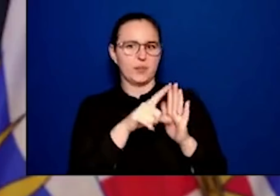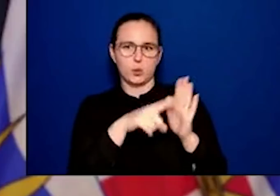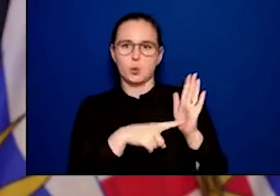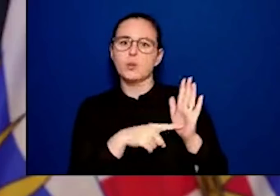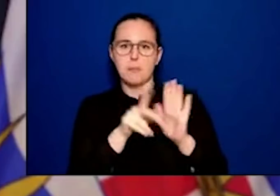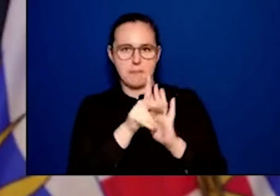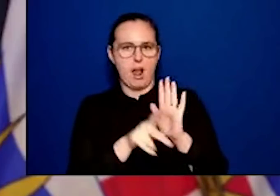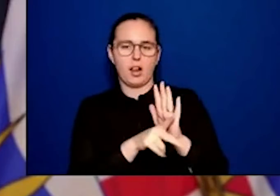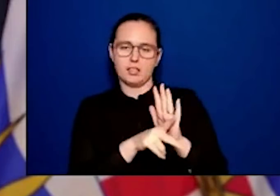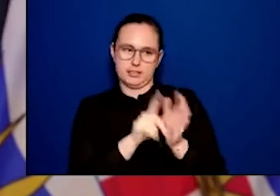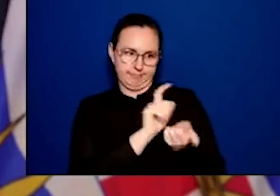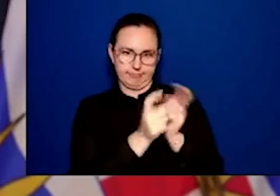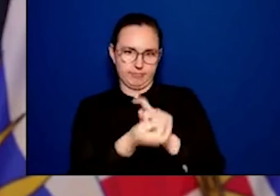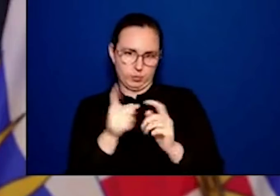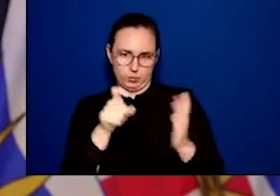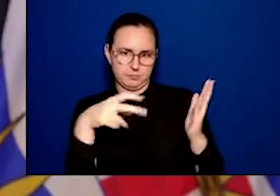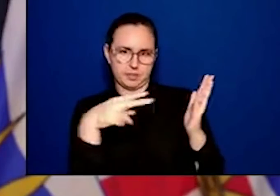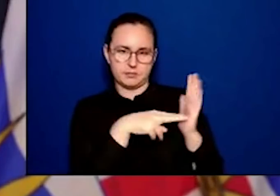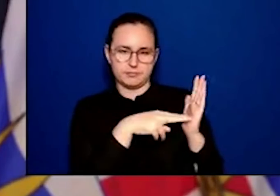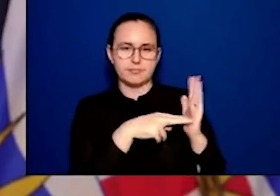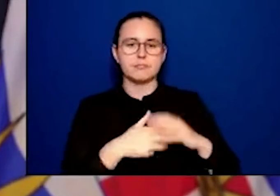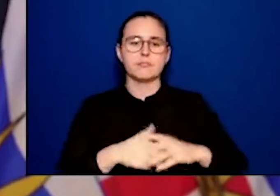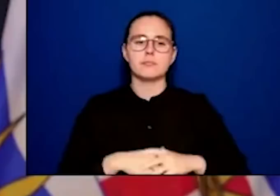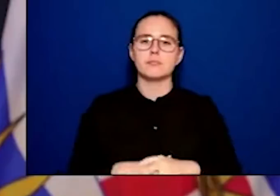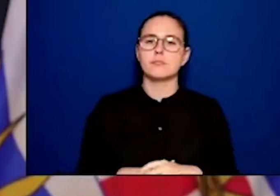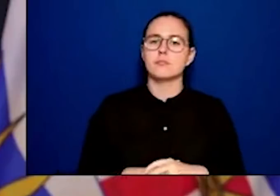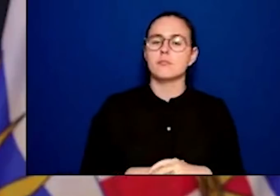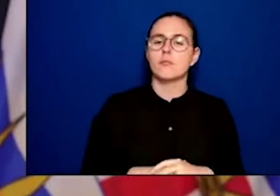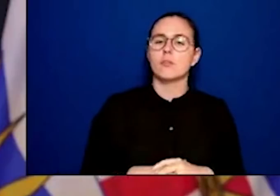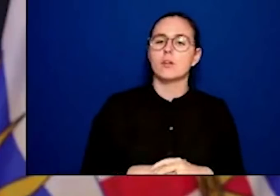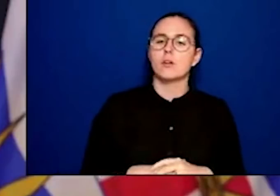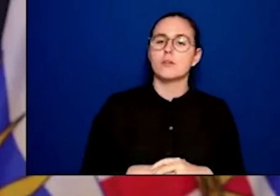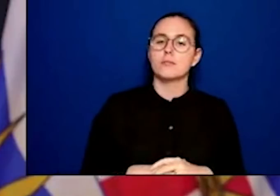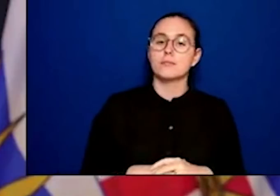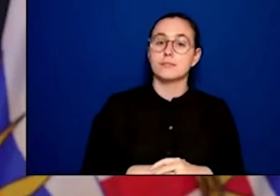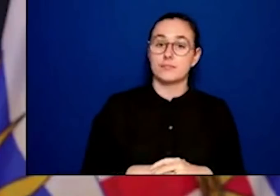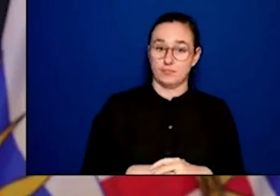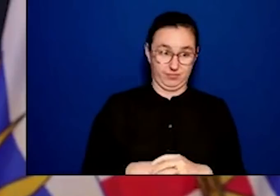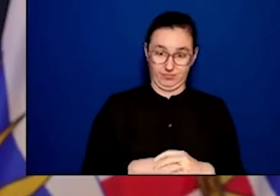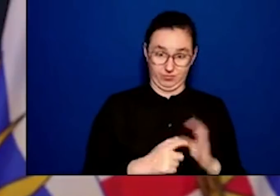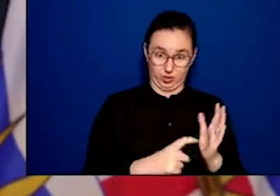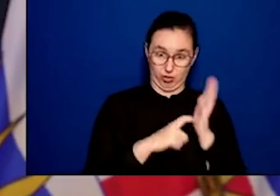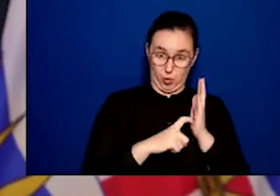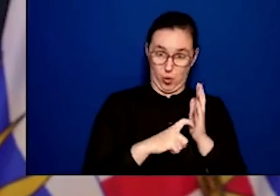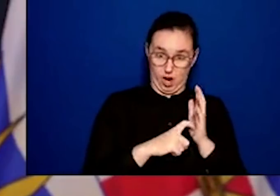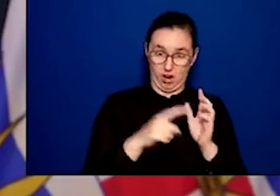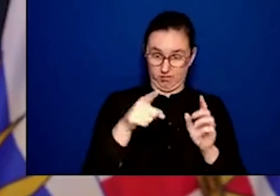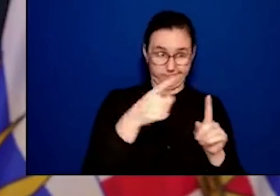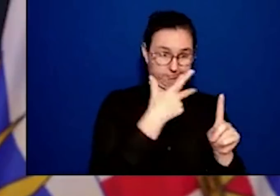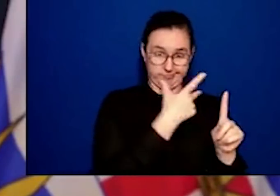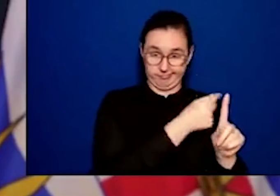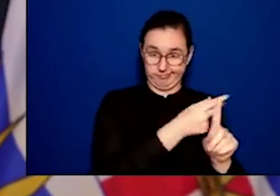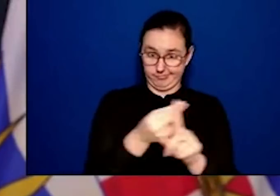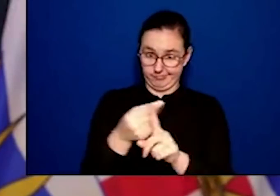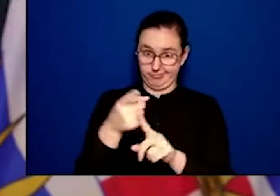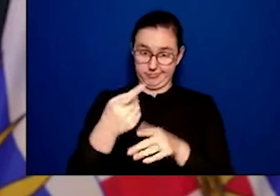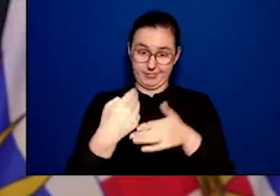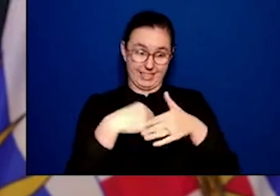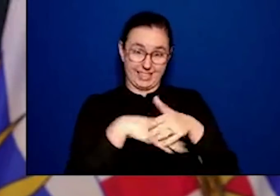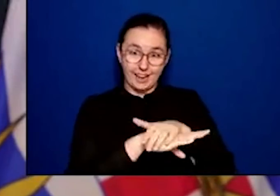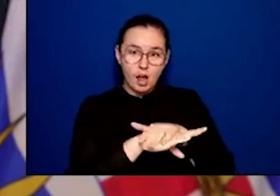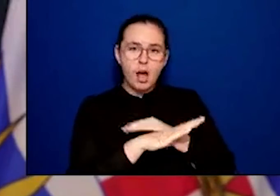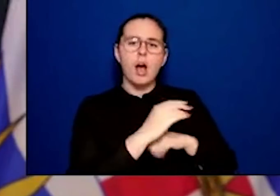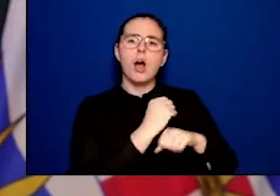This supports and protects our healthcare workers and the people receiving care and living in these higher risk